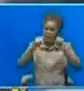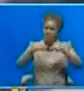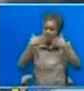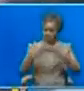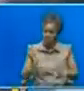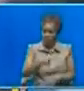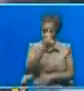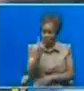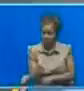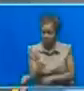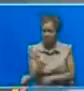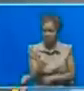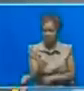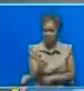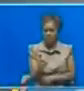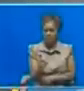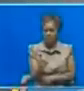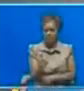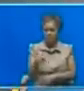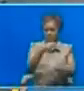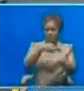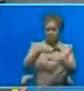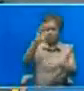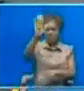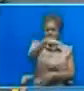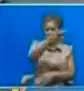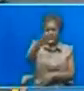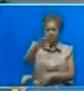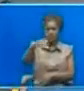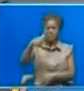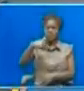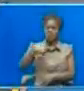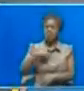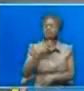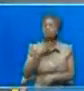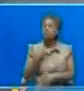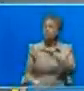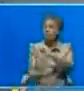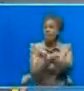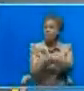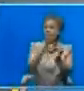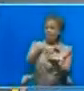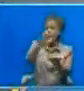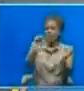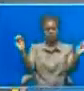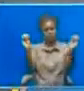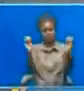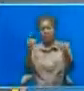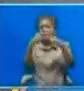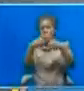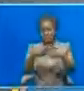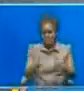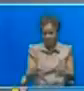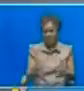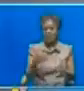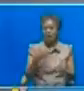it is a matter entirely to be dealt by the National Assembly. Well, I don't want to go into the details, but